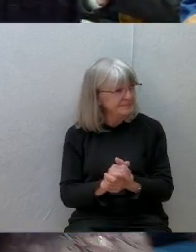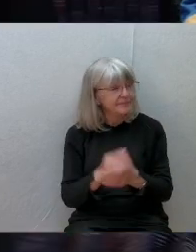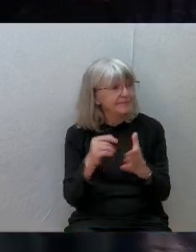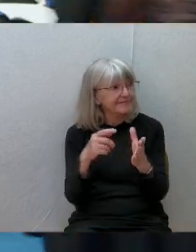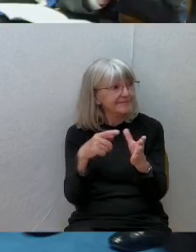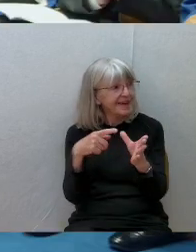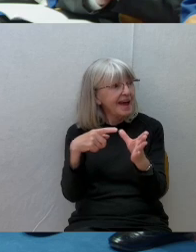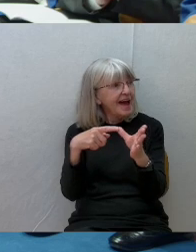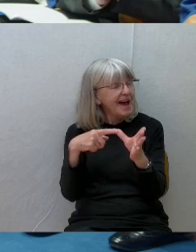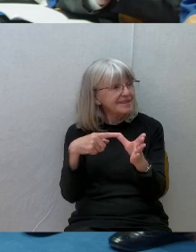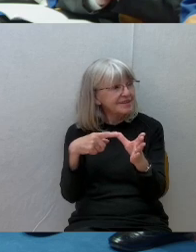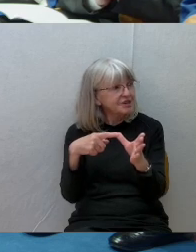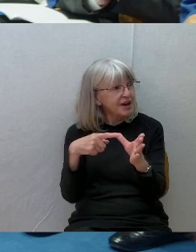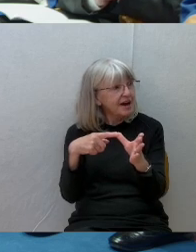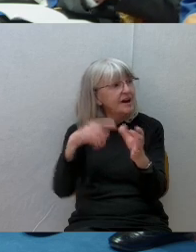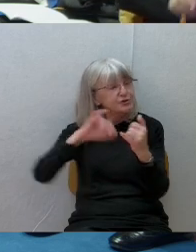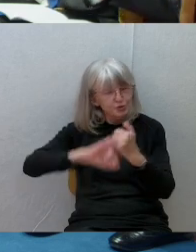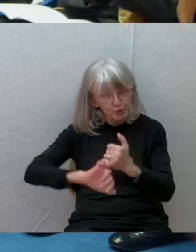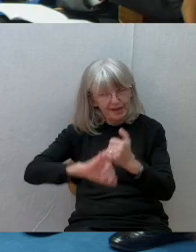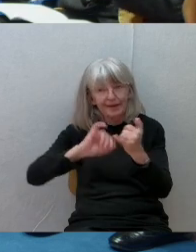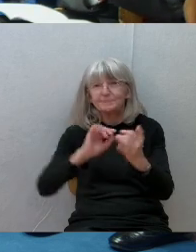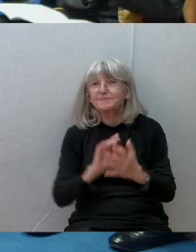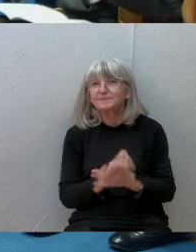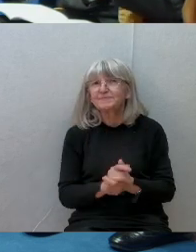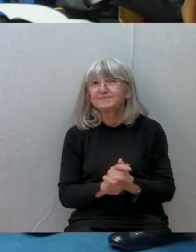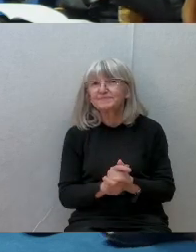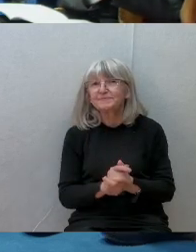Adisha Varnakula Surya.